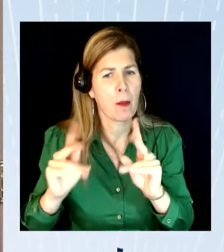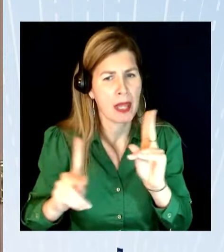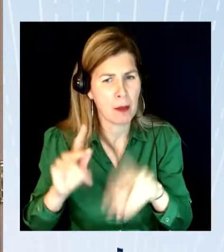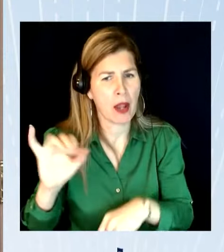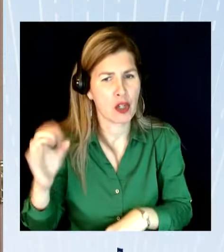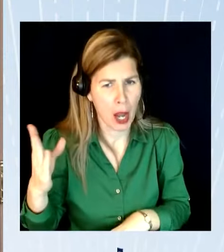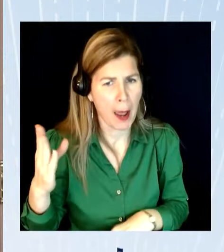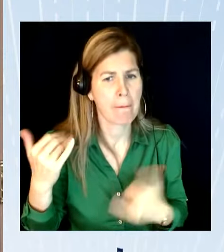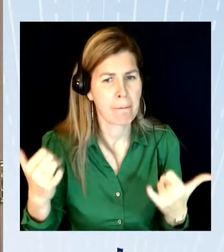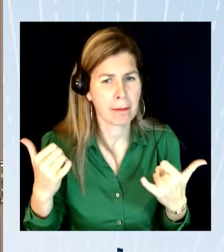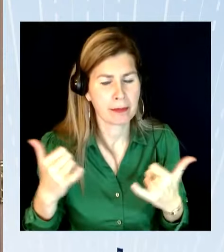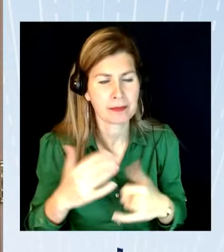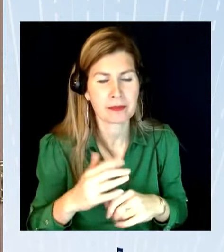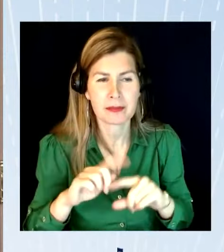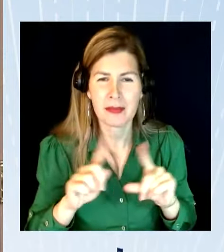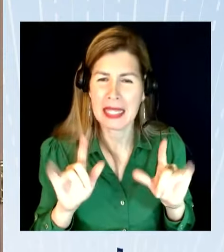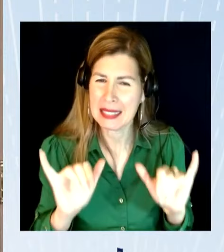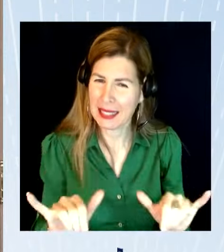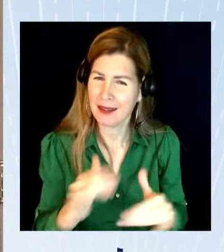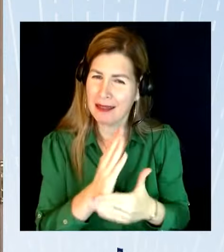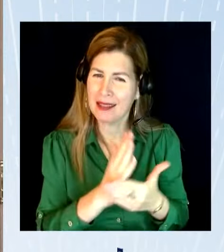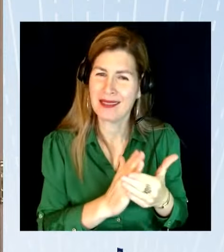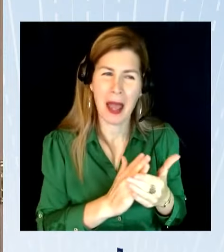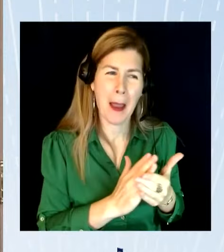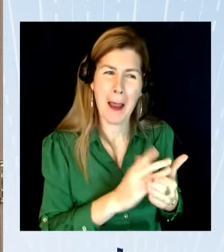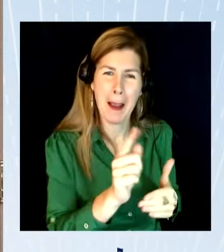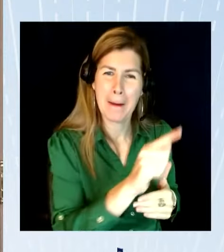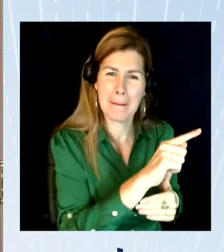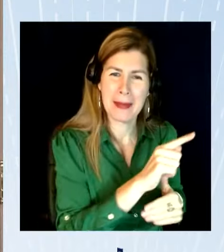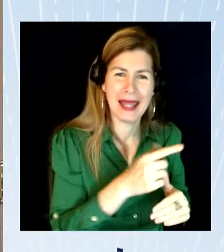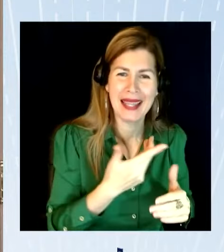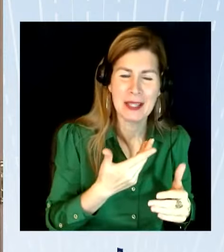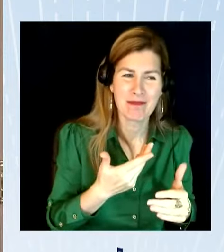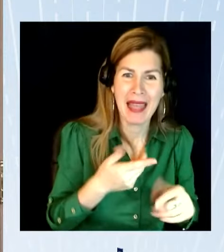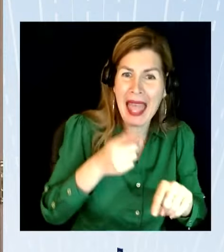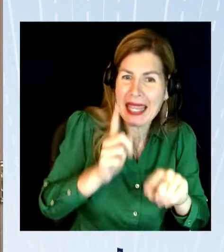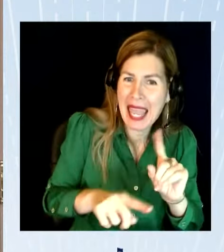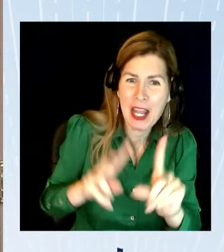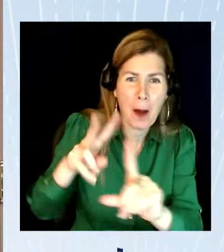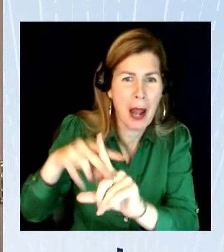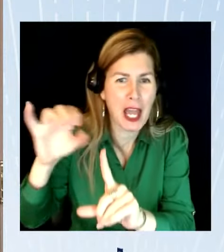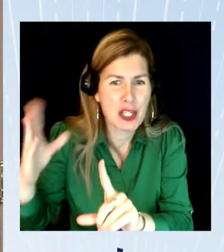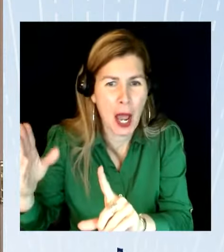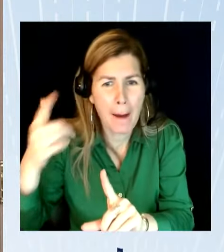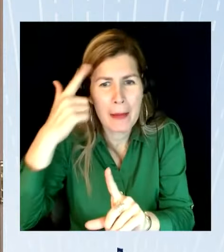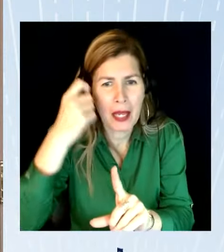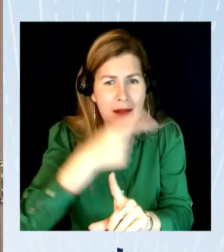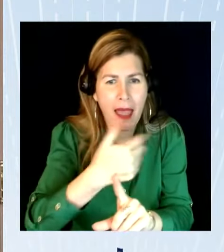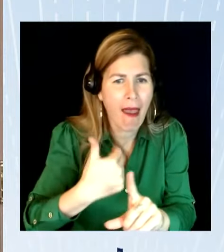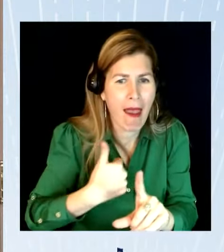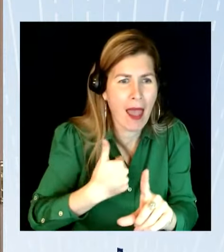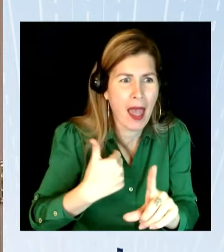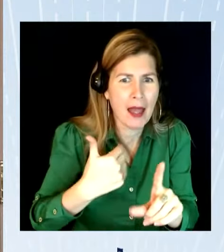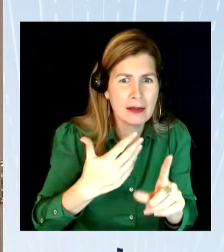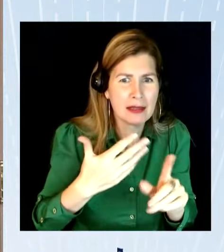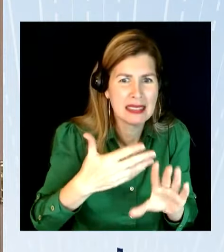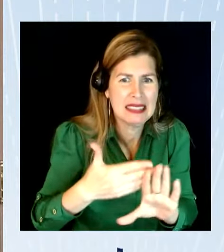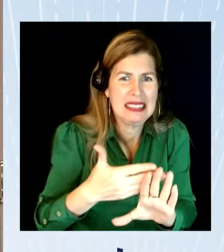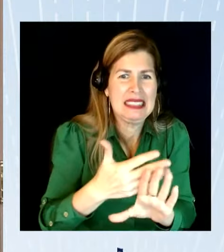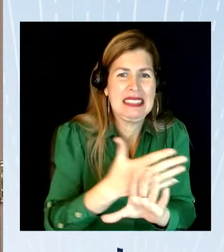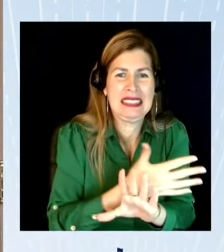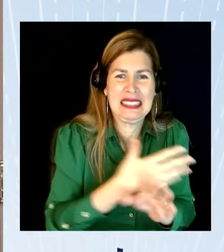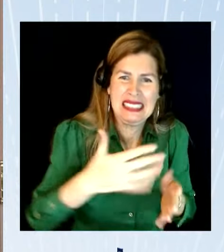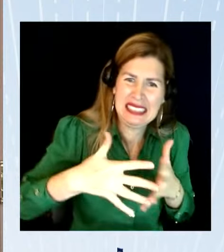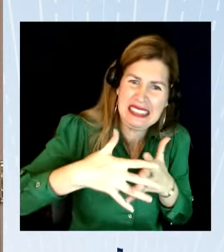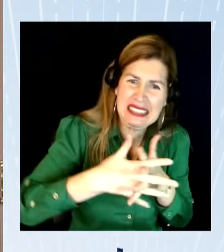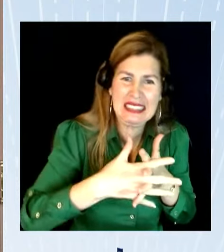because certain of our residents are held back by barriers that are systemic. And that's what these kinds of